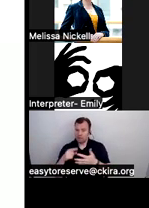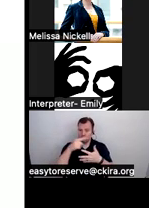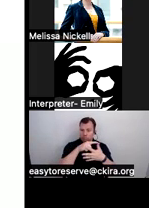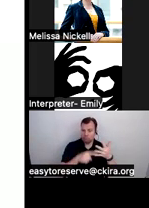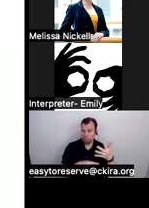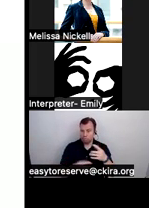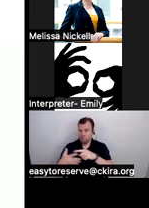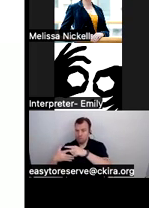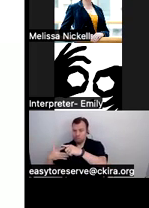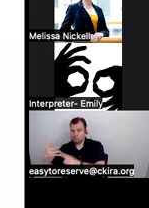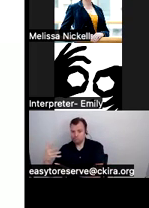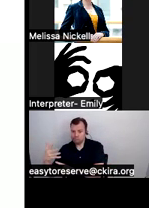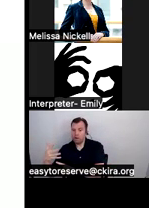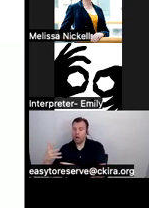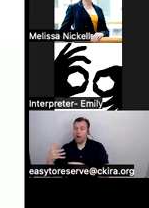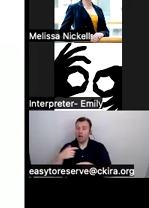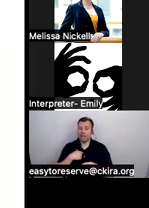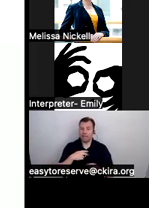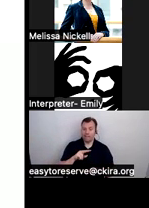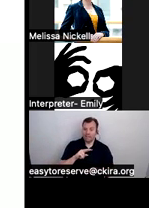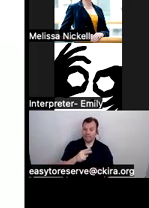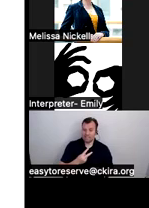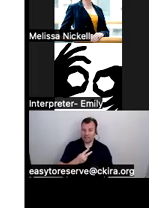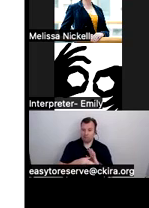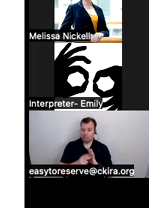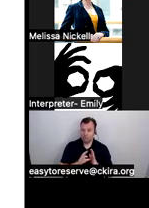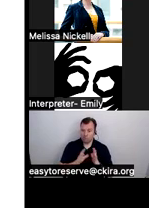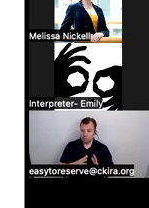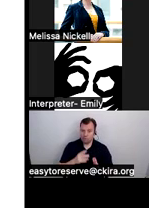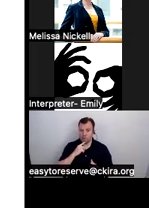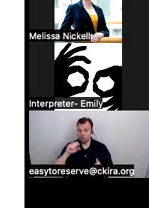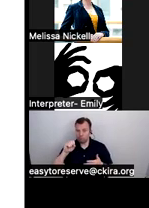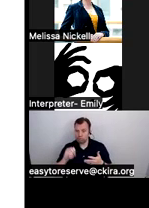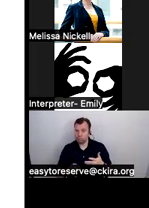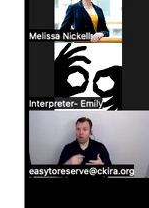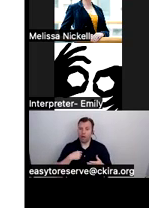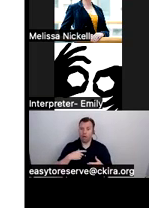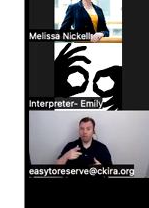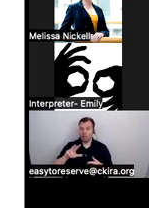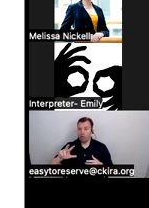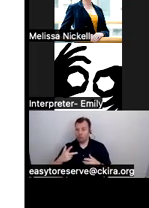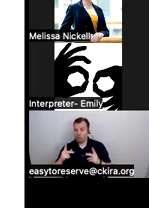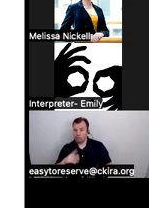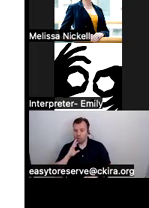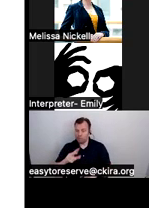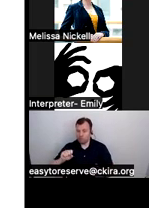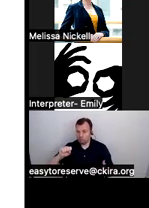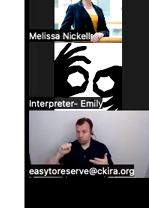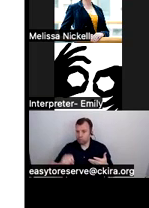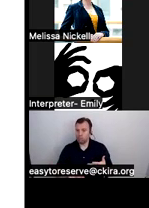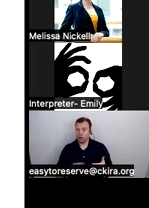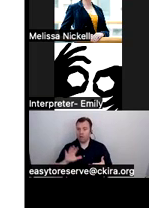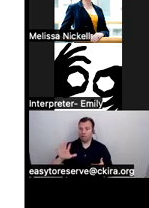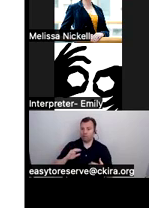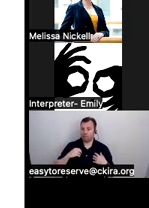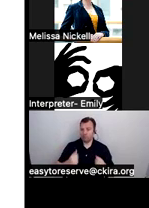And then this is followed by the secondary and the tertiary reviewer. And again, the secondary reviewer will describe what they think are the strengths and